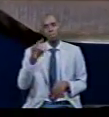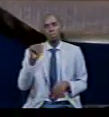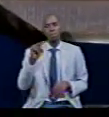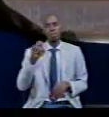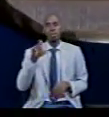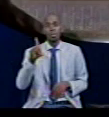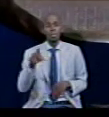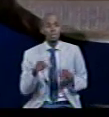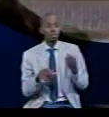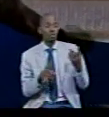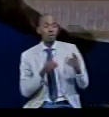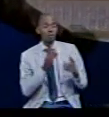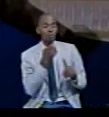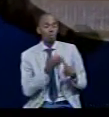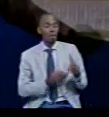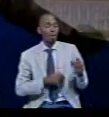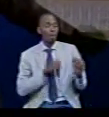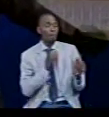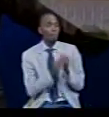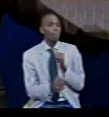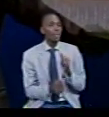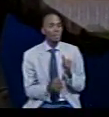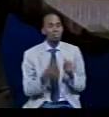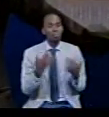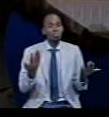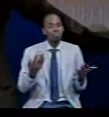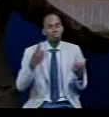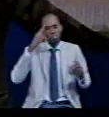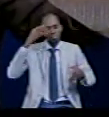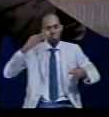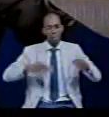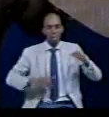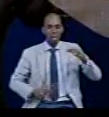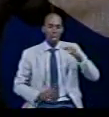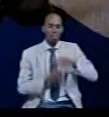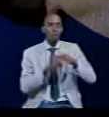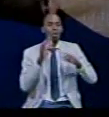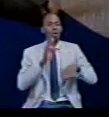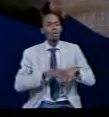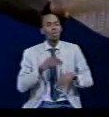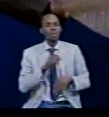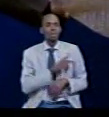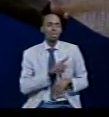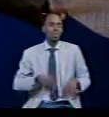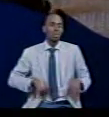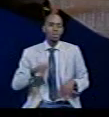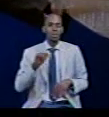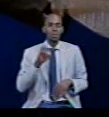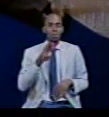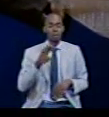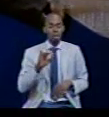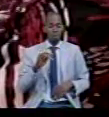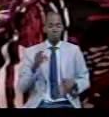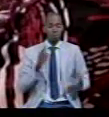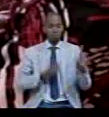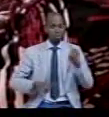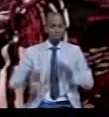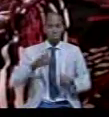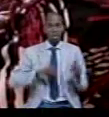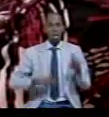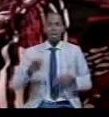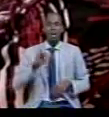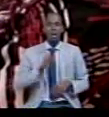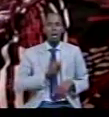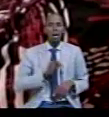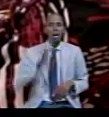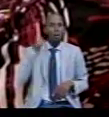12 months after, the judgment came upon him. We will not be like Nebuchadnezzar. I will